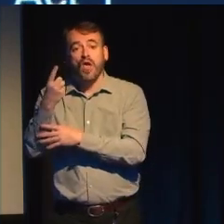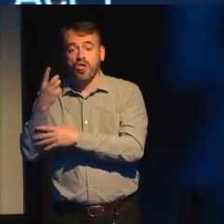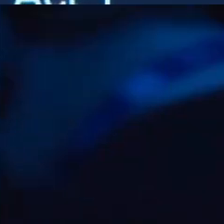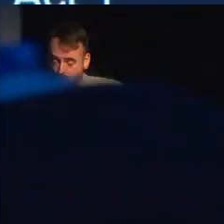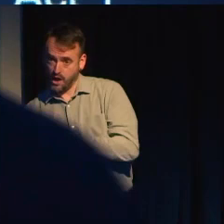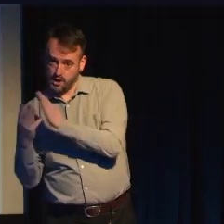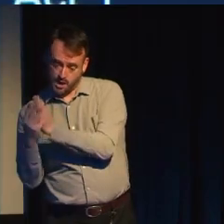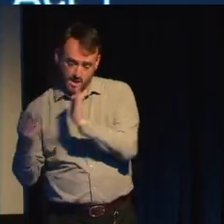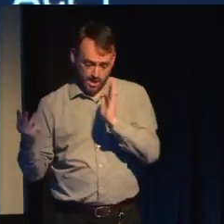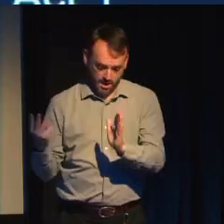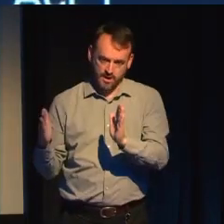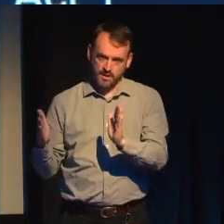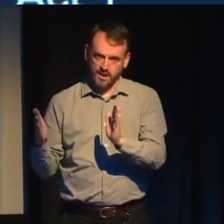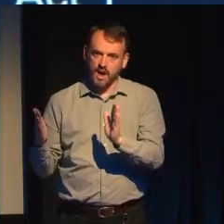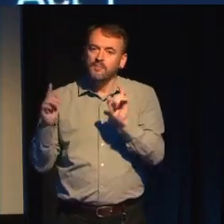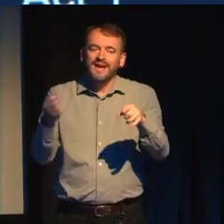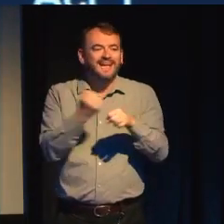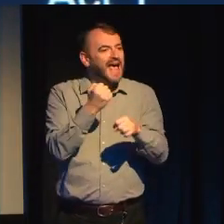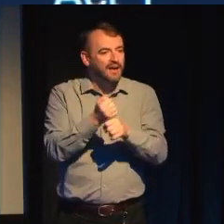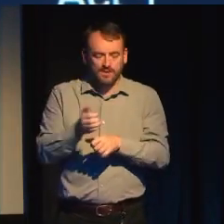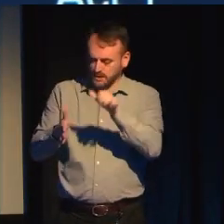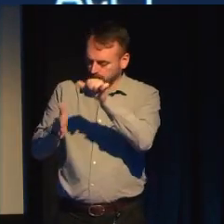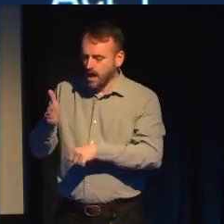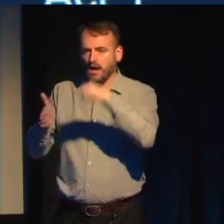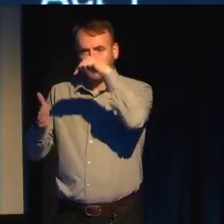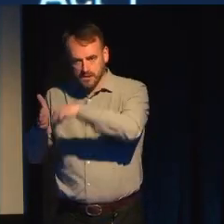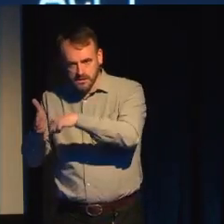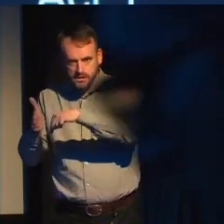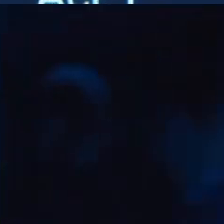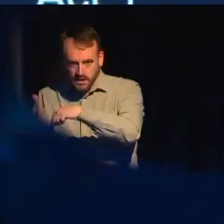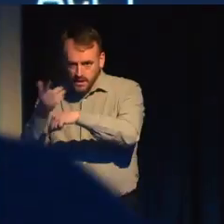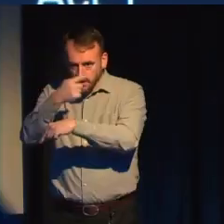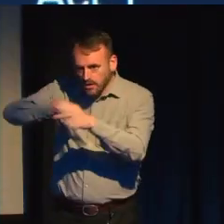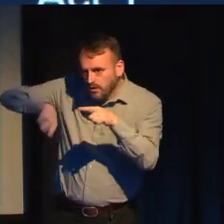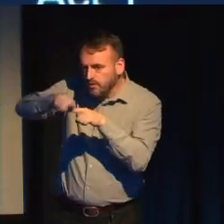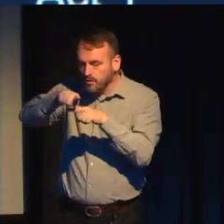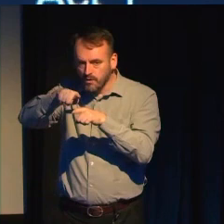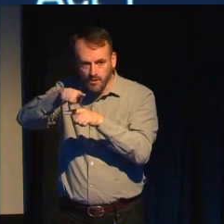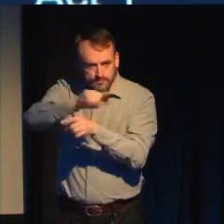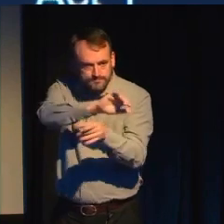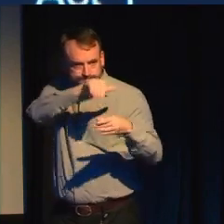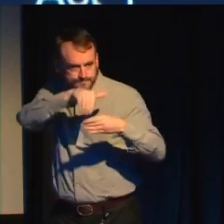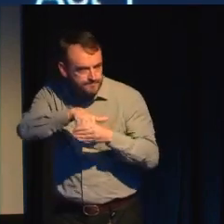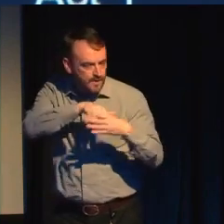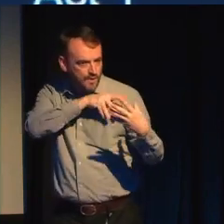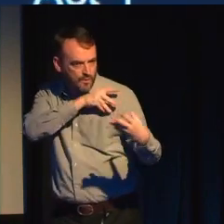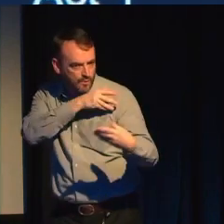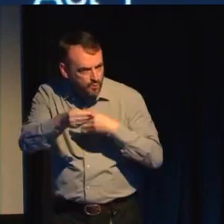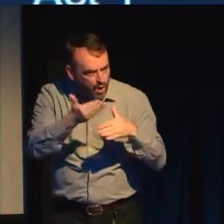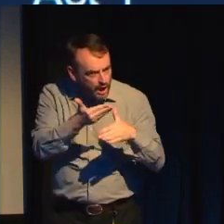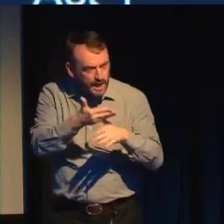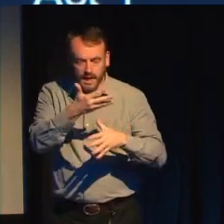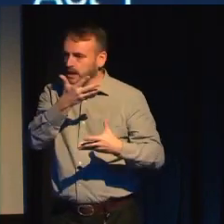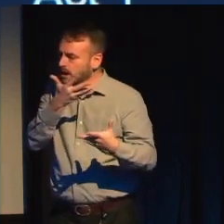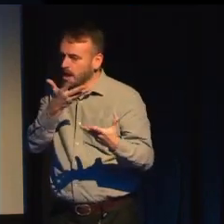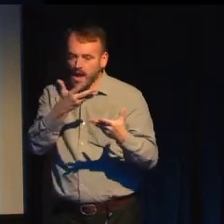at which you start, you are expected to be working because it's active, you're solving puzzles. We have this very,